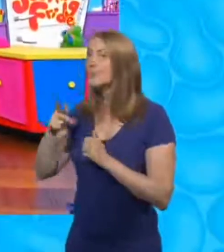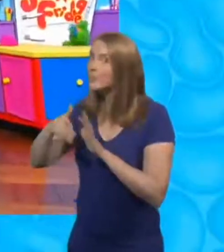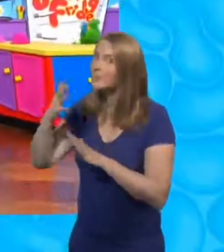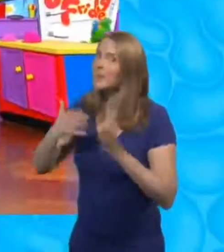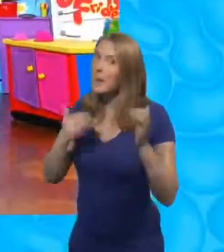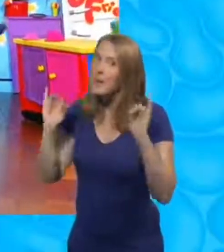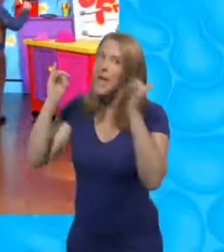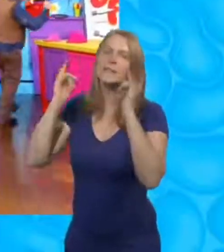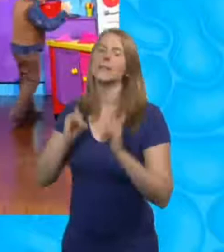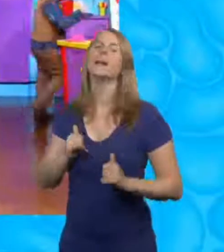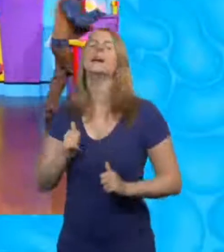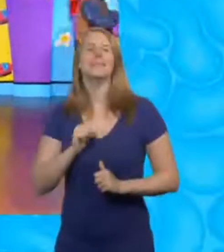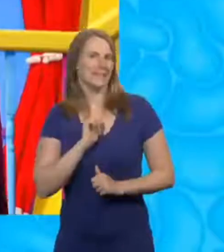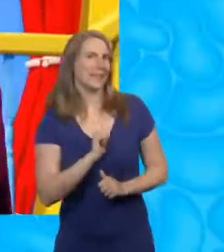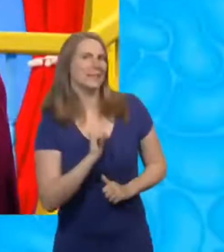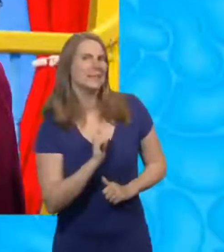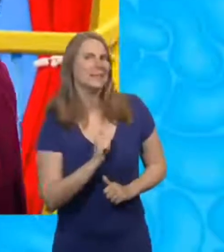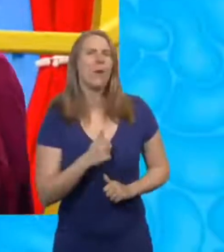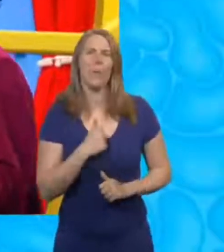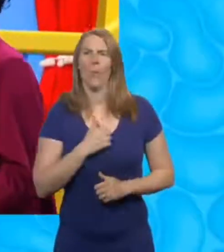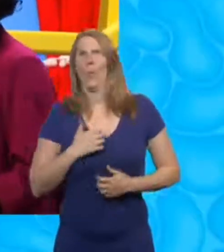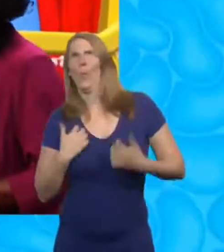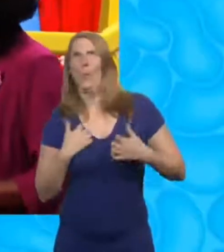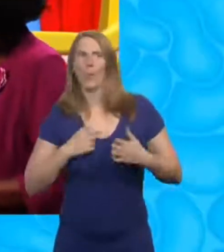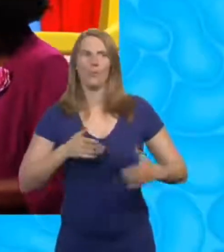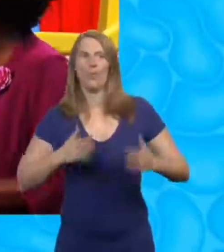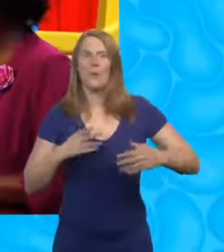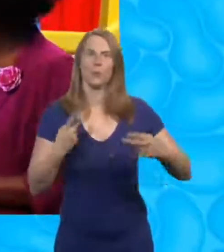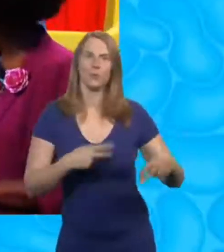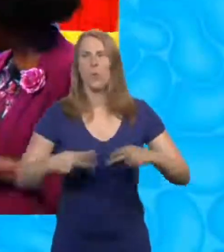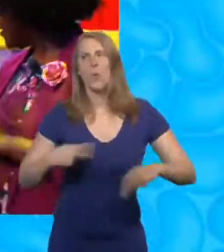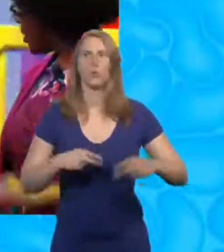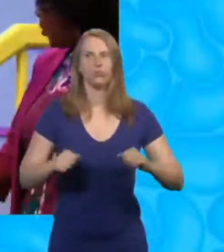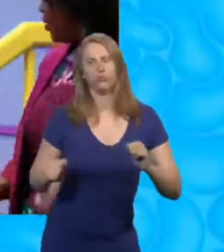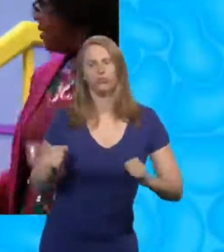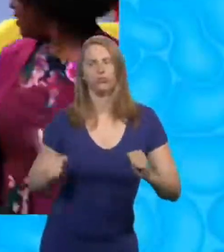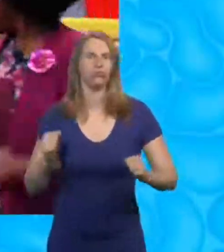I certainly do. You see, I'm such a fan of robot boogieing. Oh, yeah.